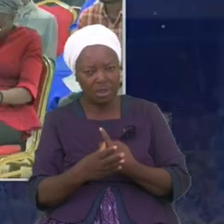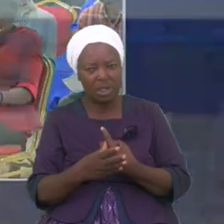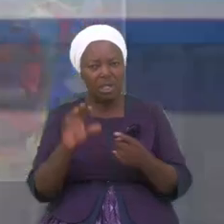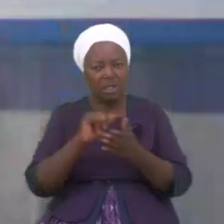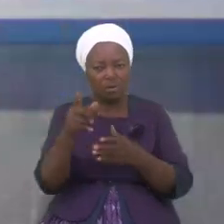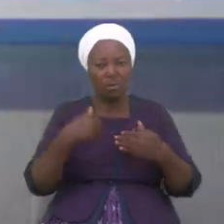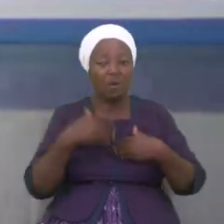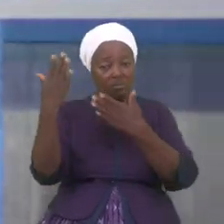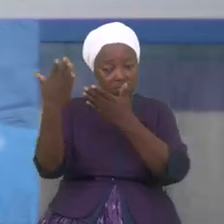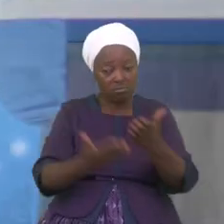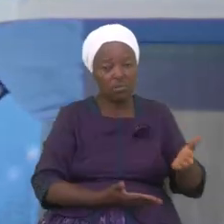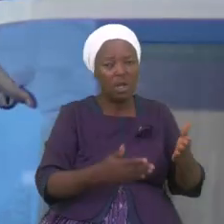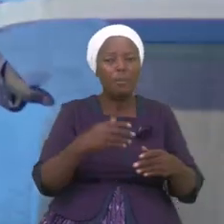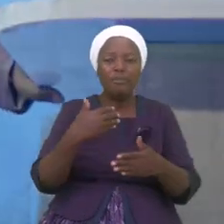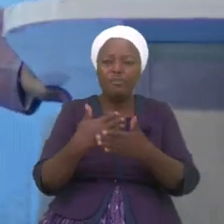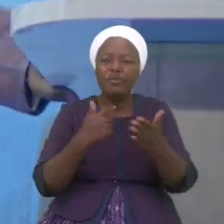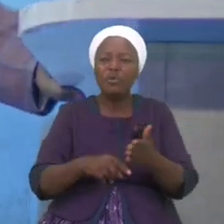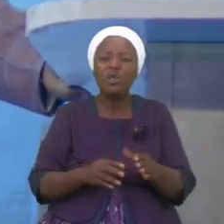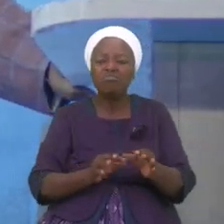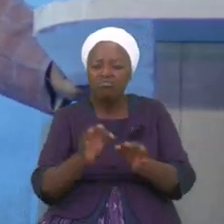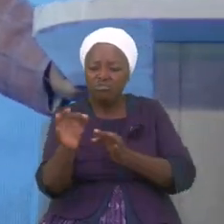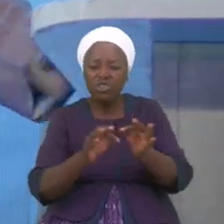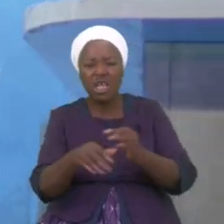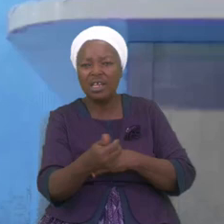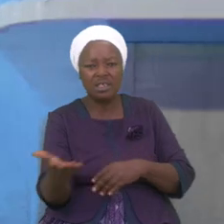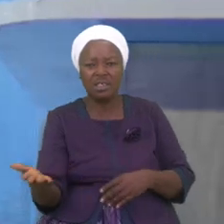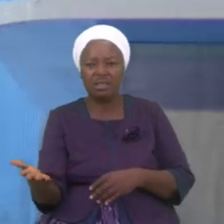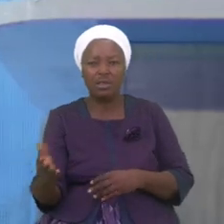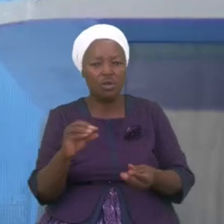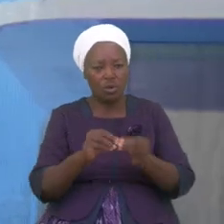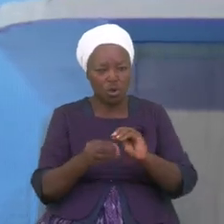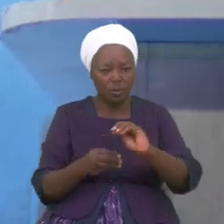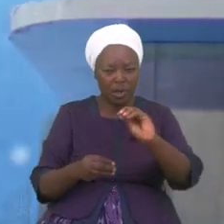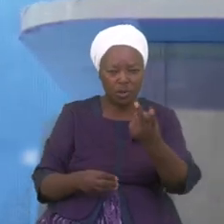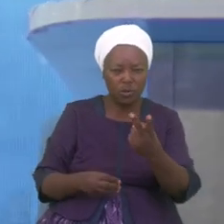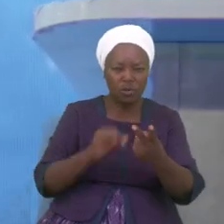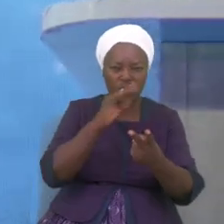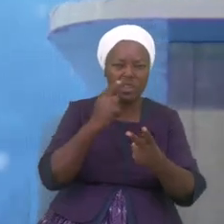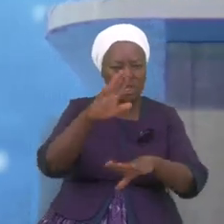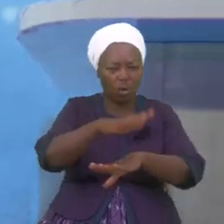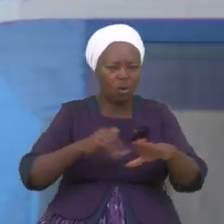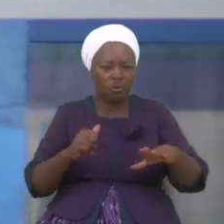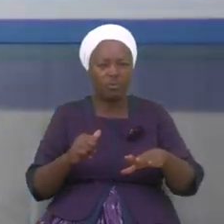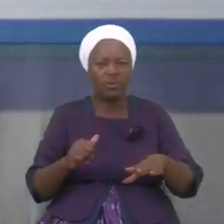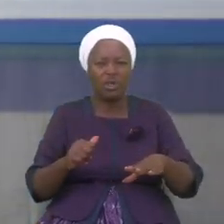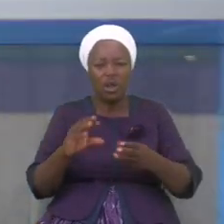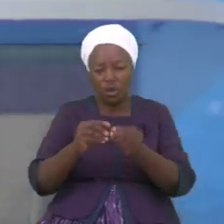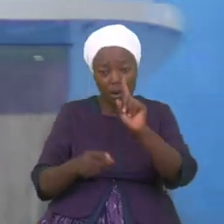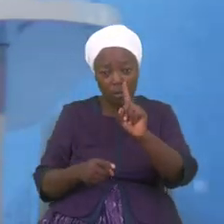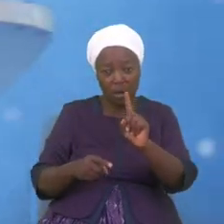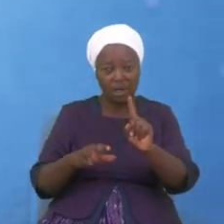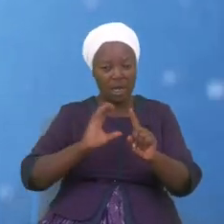brought before he prescribes anything. Number two is the call. Number one,